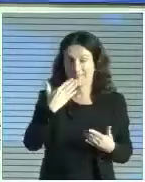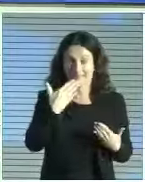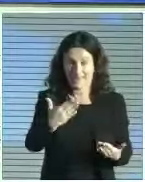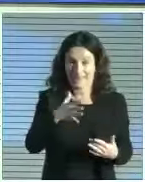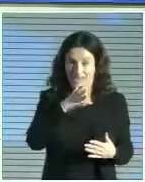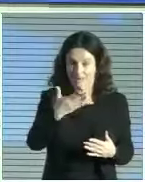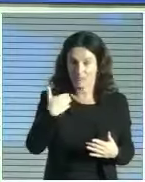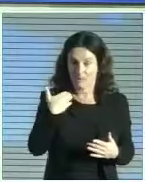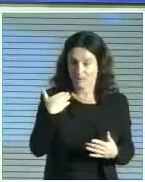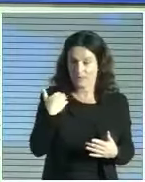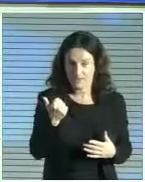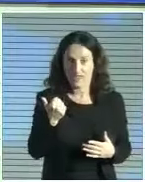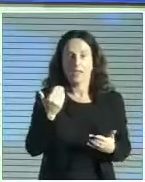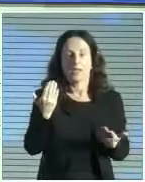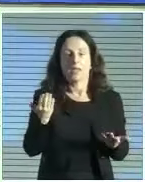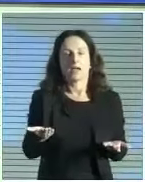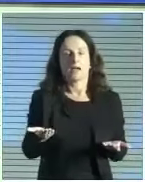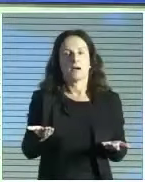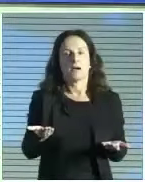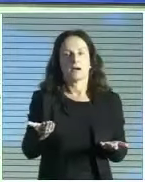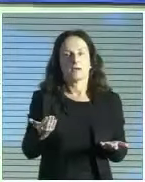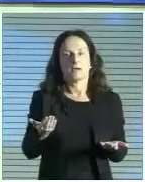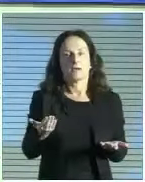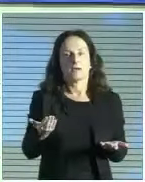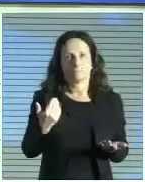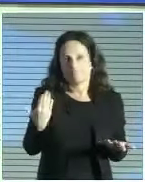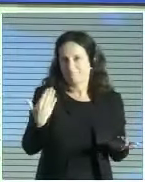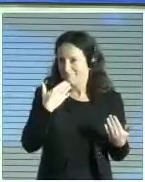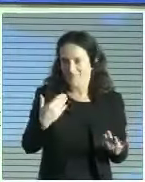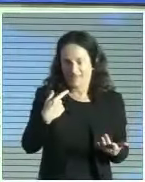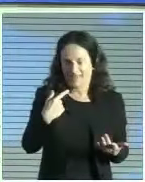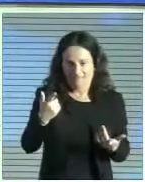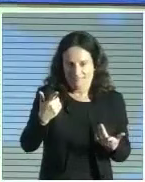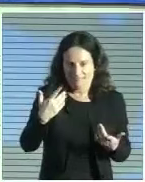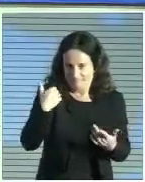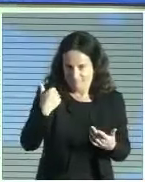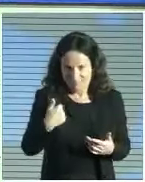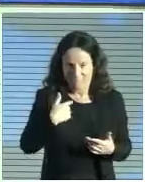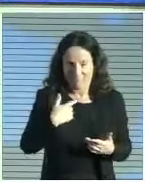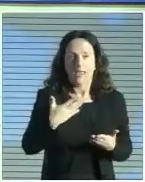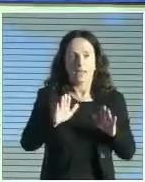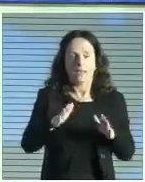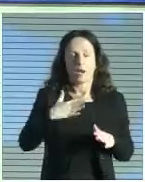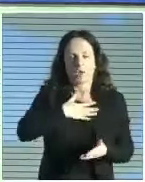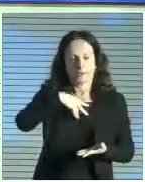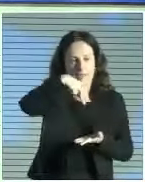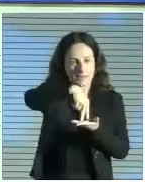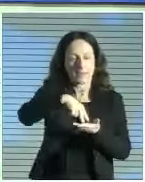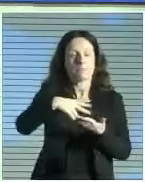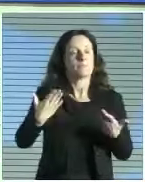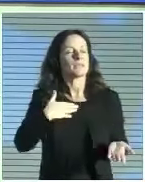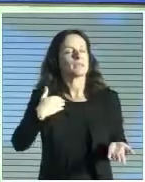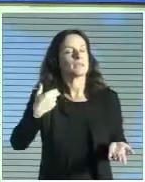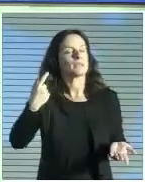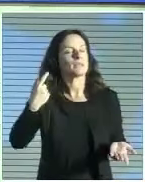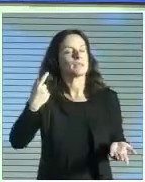me. So I'll start off with that. So just to give a level set of what it means to be Destination Canada, so that people have a